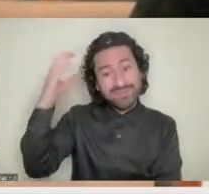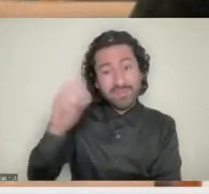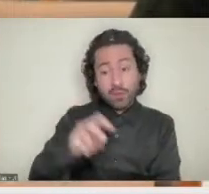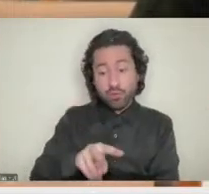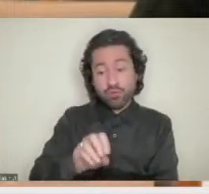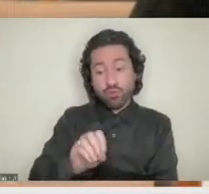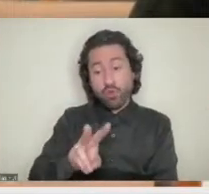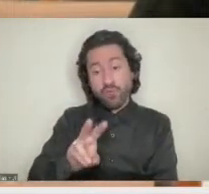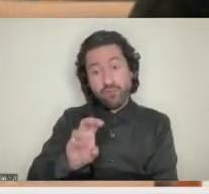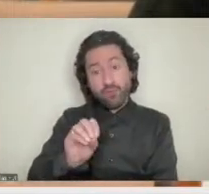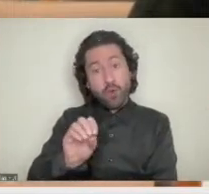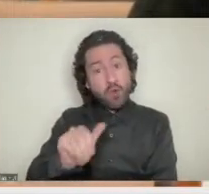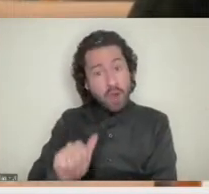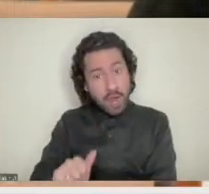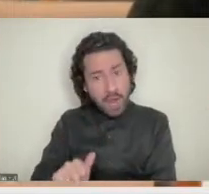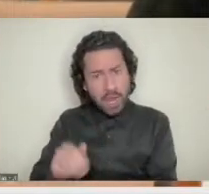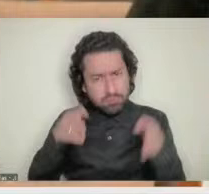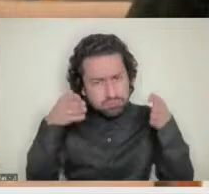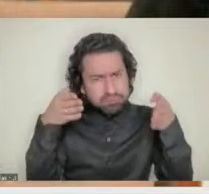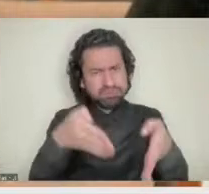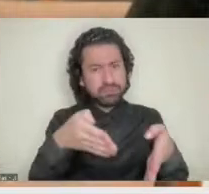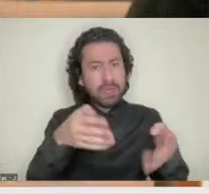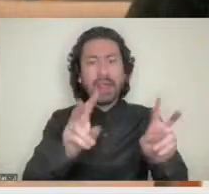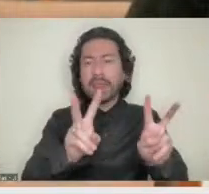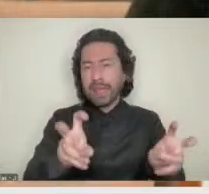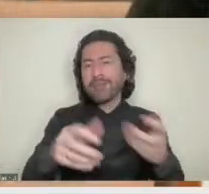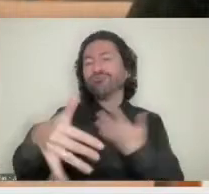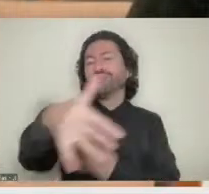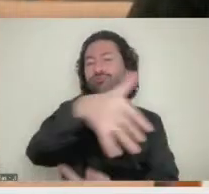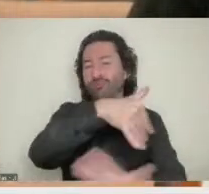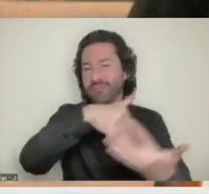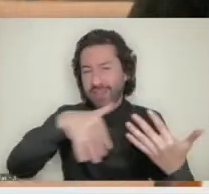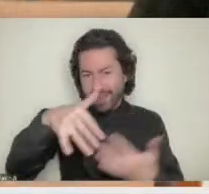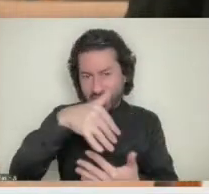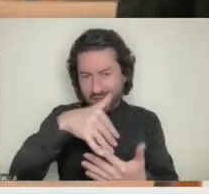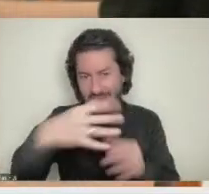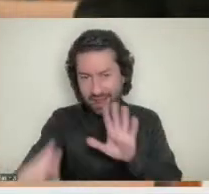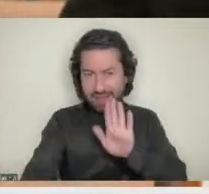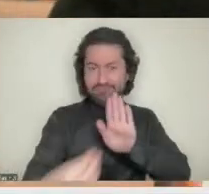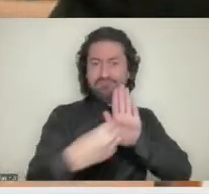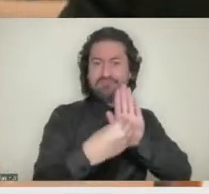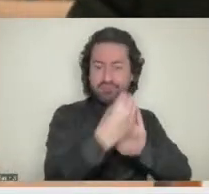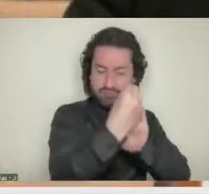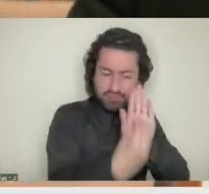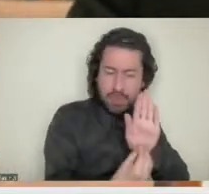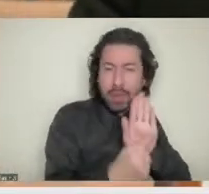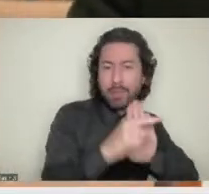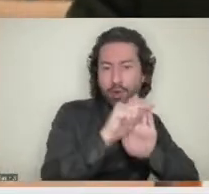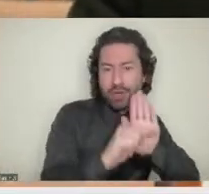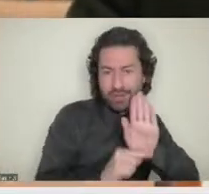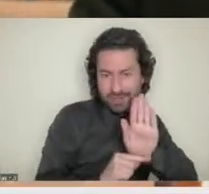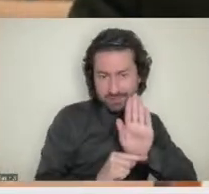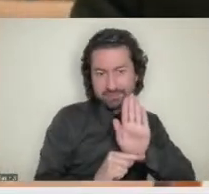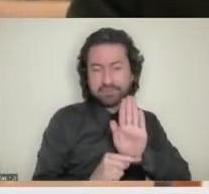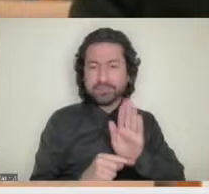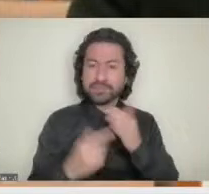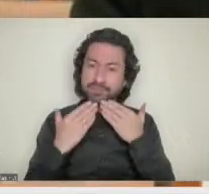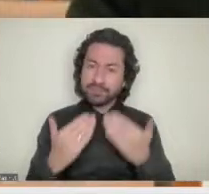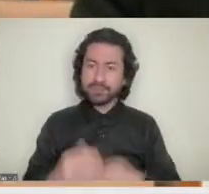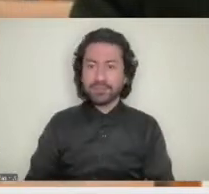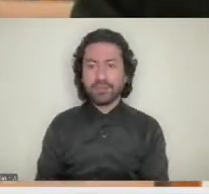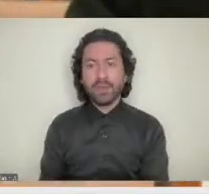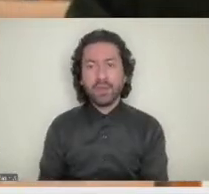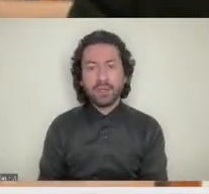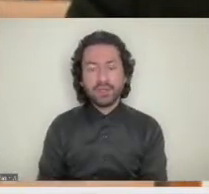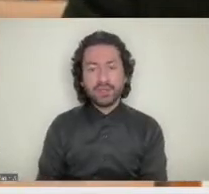Daniel Noboa's government focuses on prioritizing the social area in all policy aspects. Thank